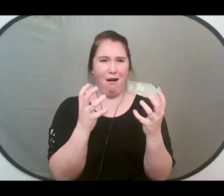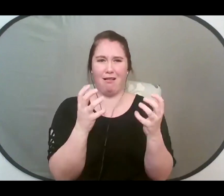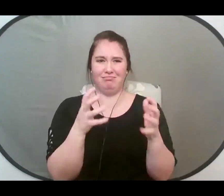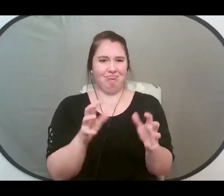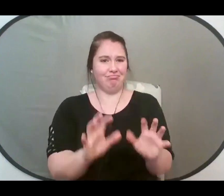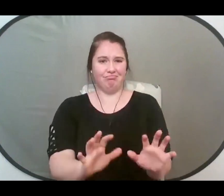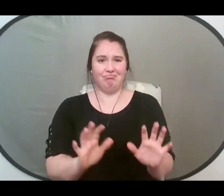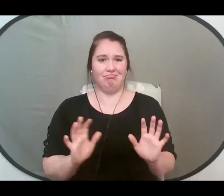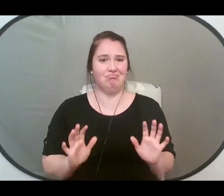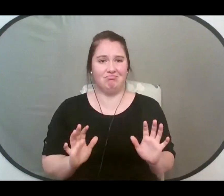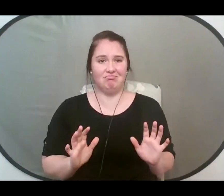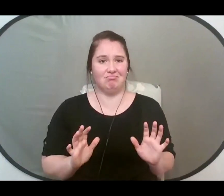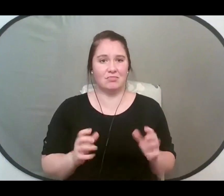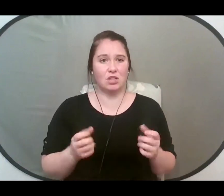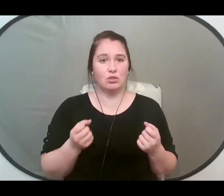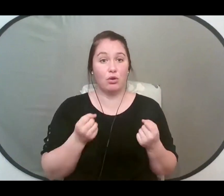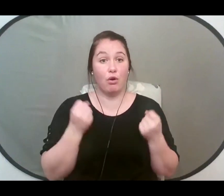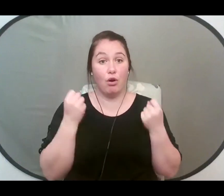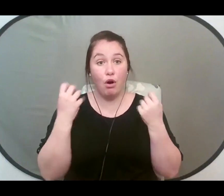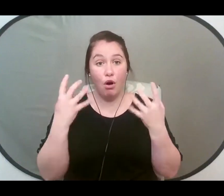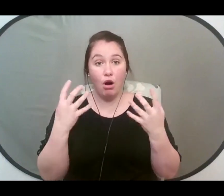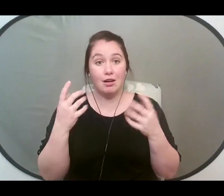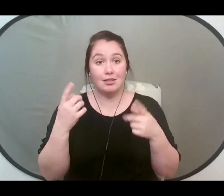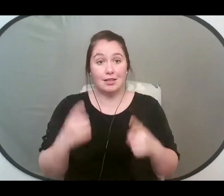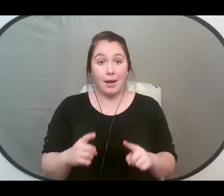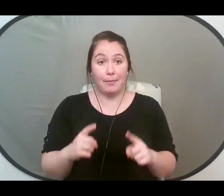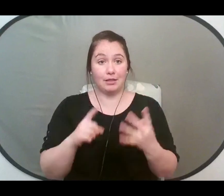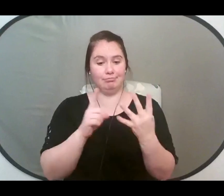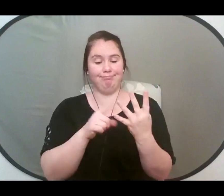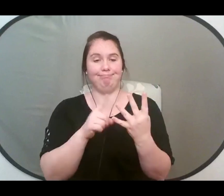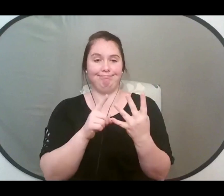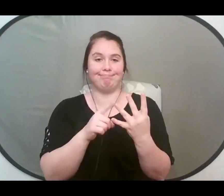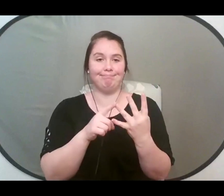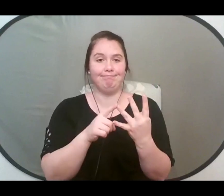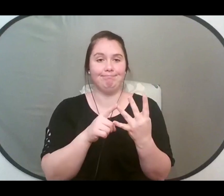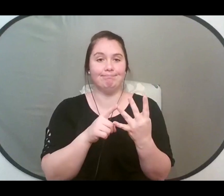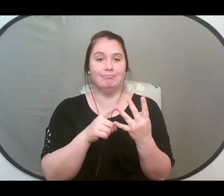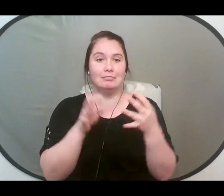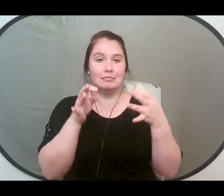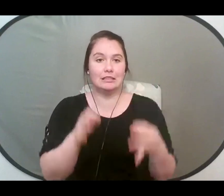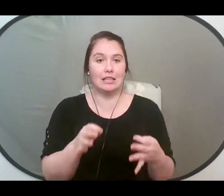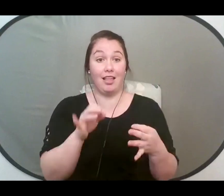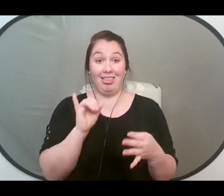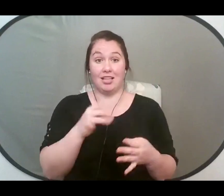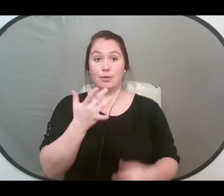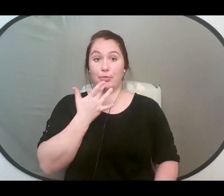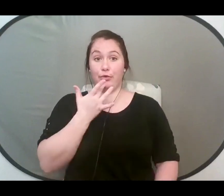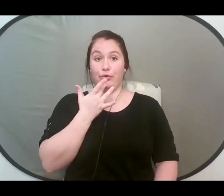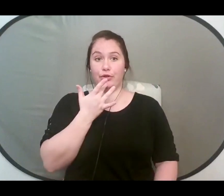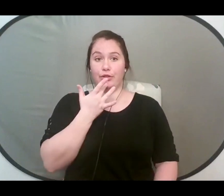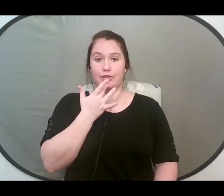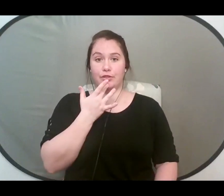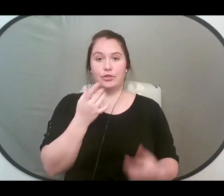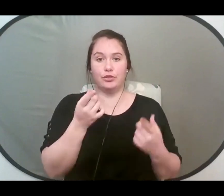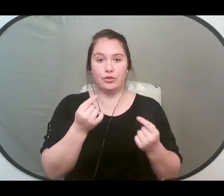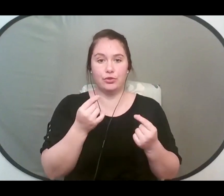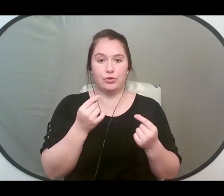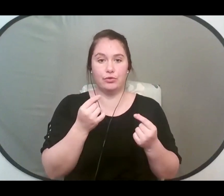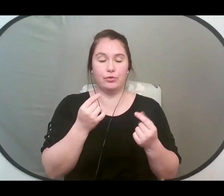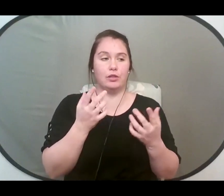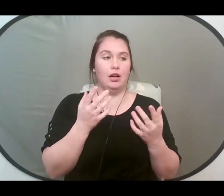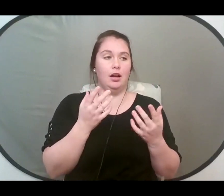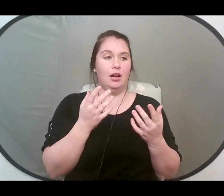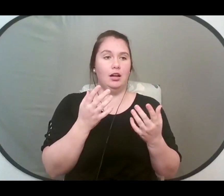transitioned more into replacing the high school. That this is definitely the preference, instead of piecemealing the structure, so to